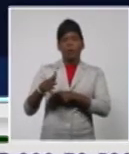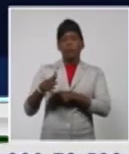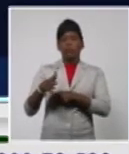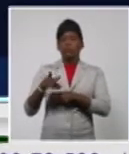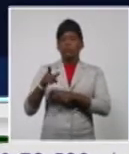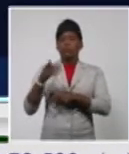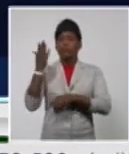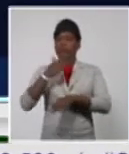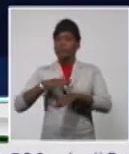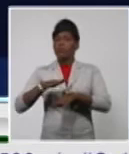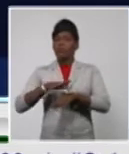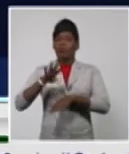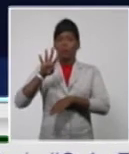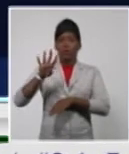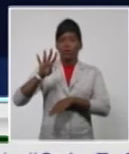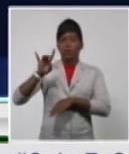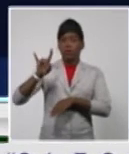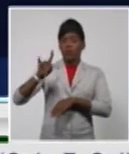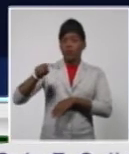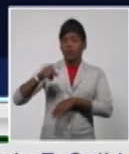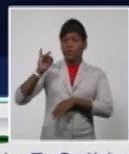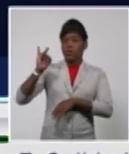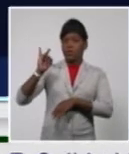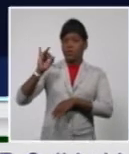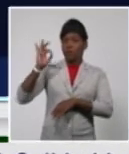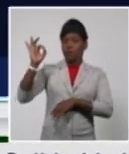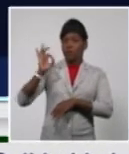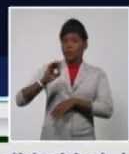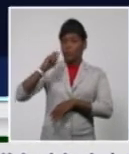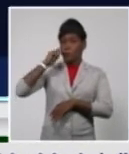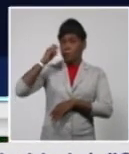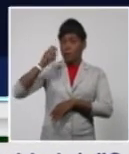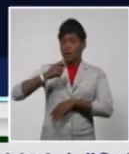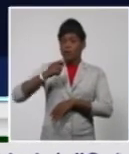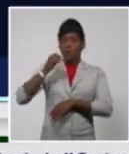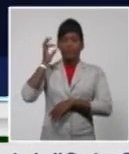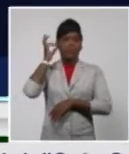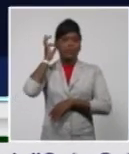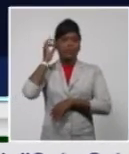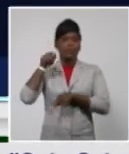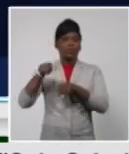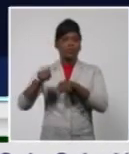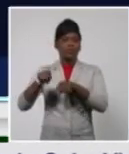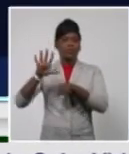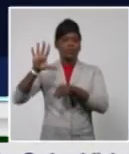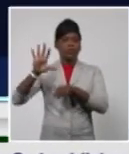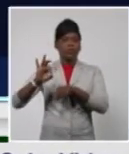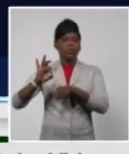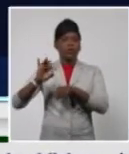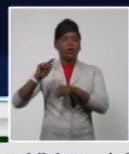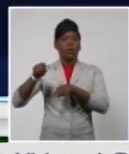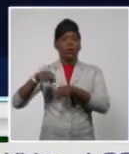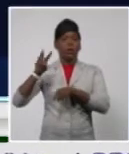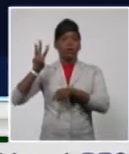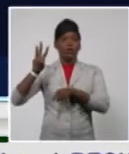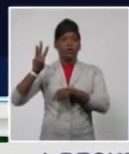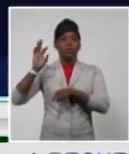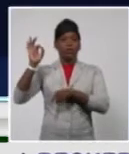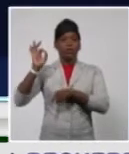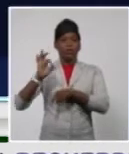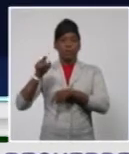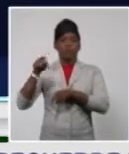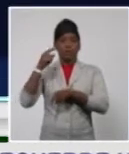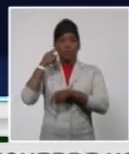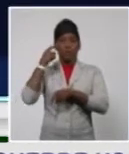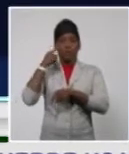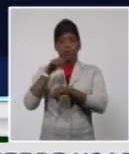86.3% or 424 are recovered from the disease. 29 patients are between 20 and 39